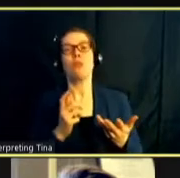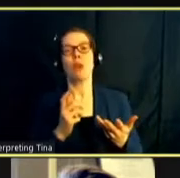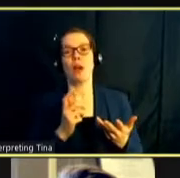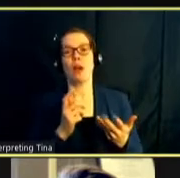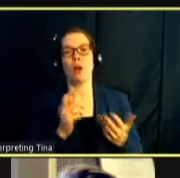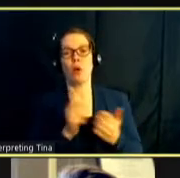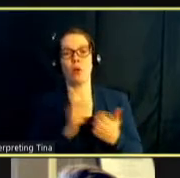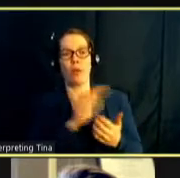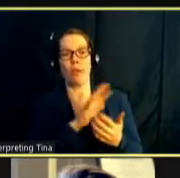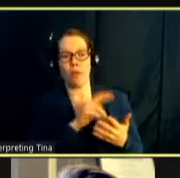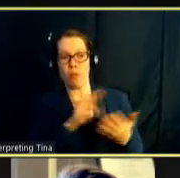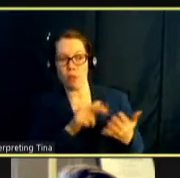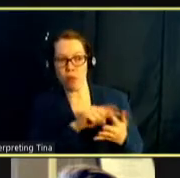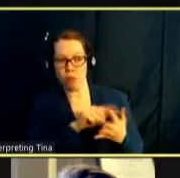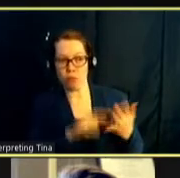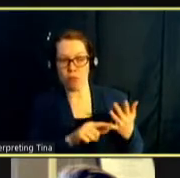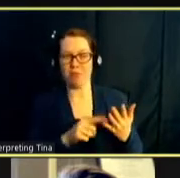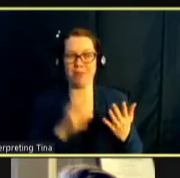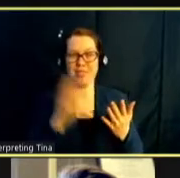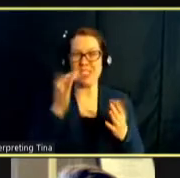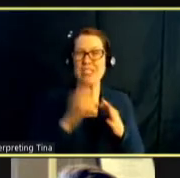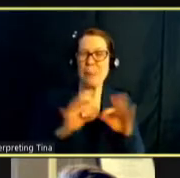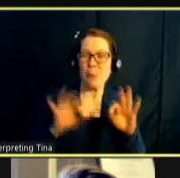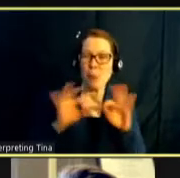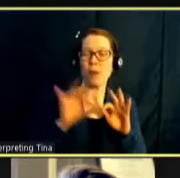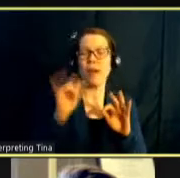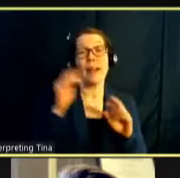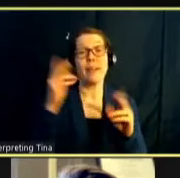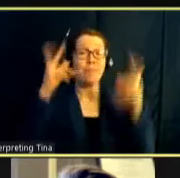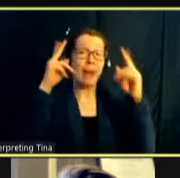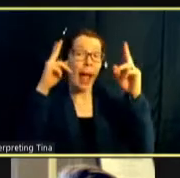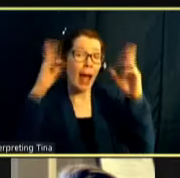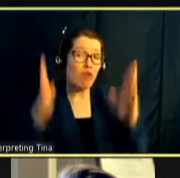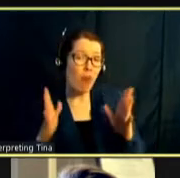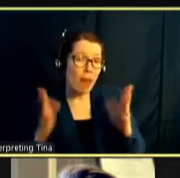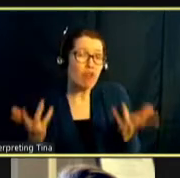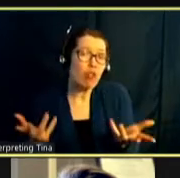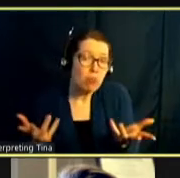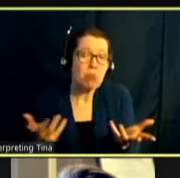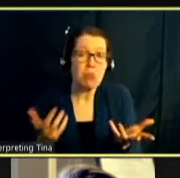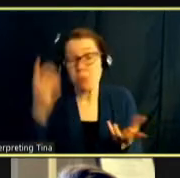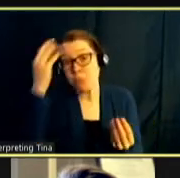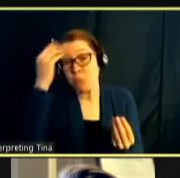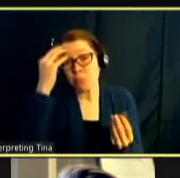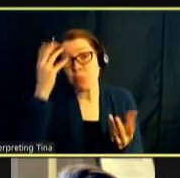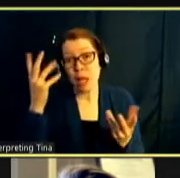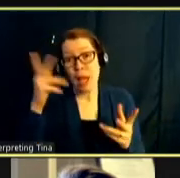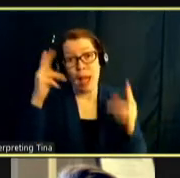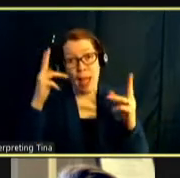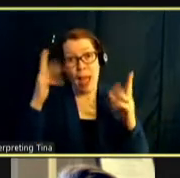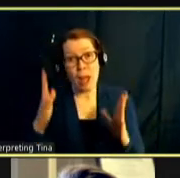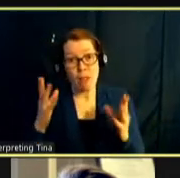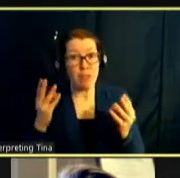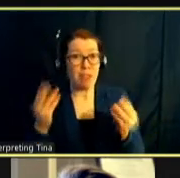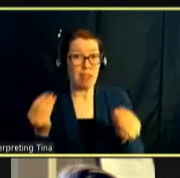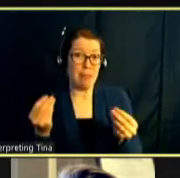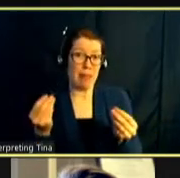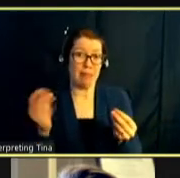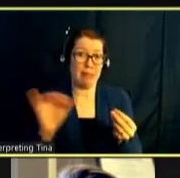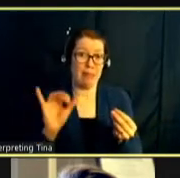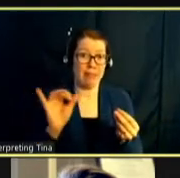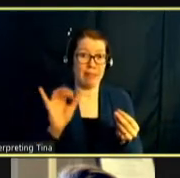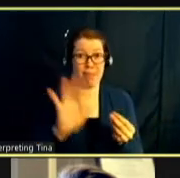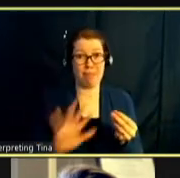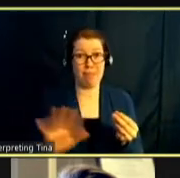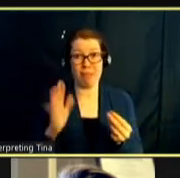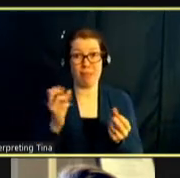with their outcome. So like a hairdresser, you think about it, a hairdresser spends, a goodly amount